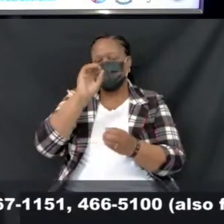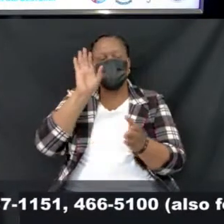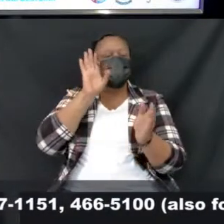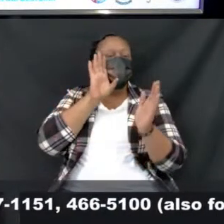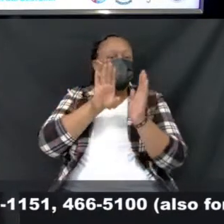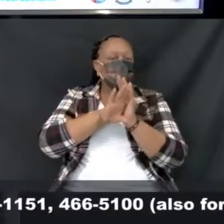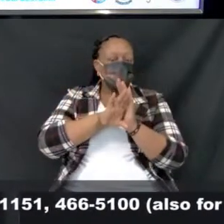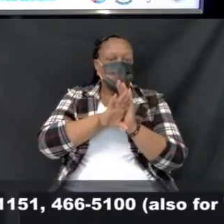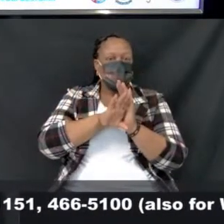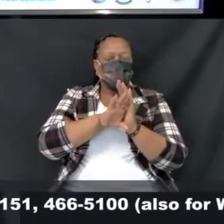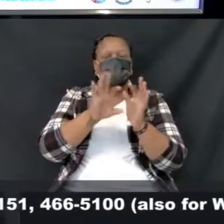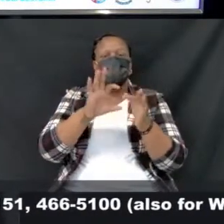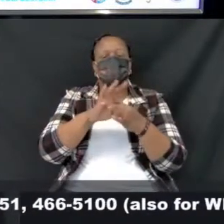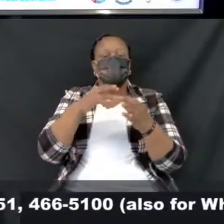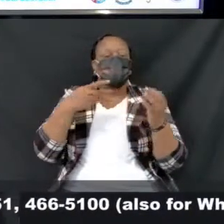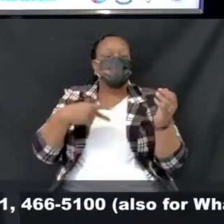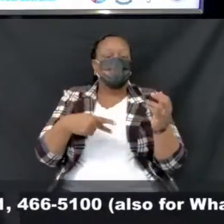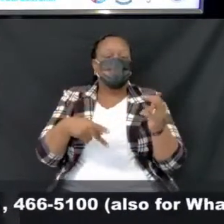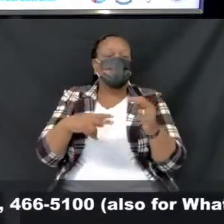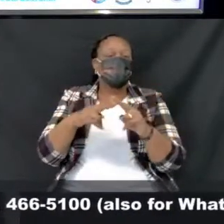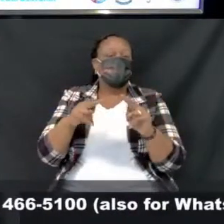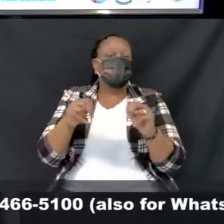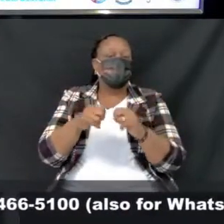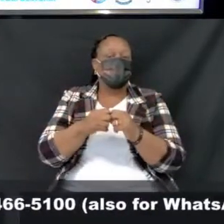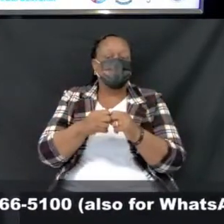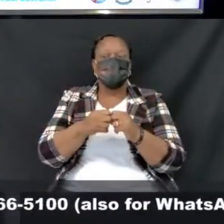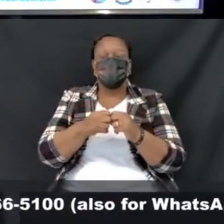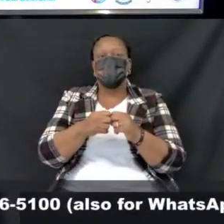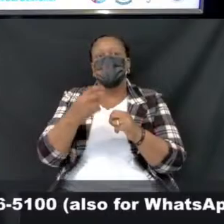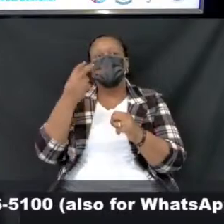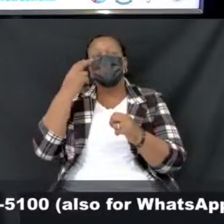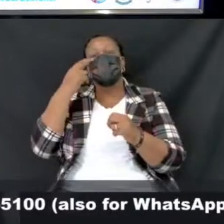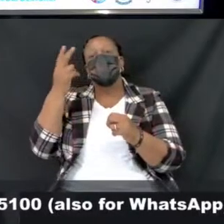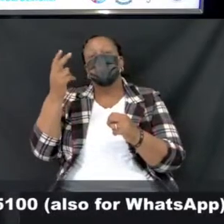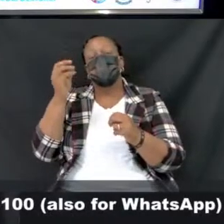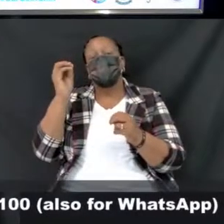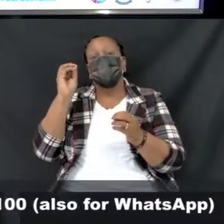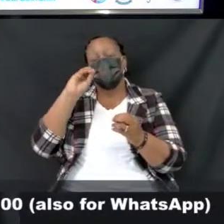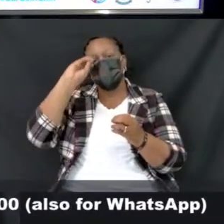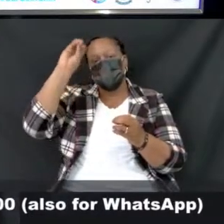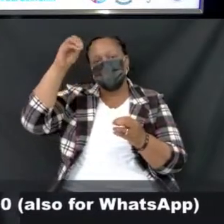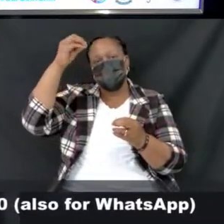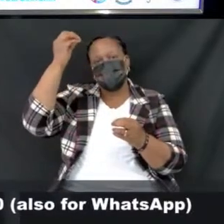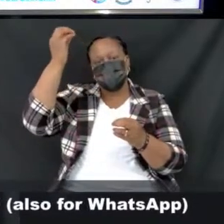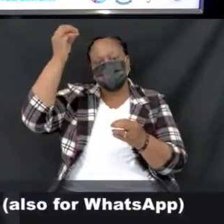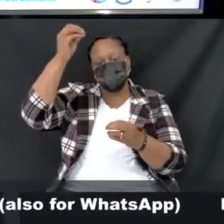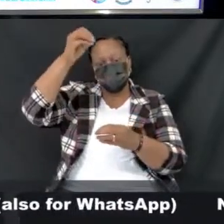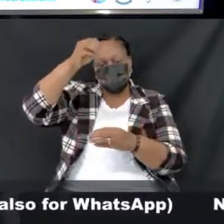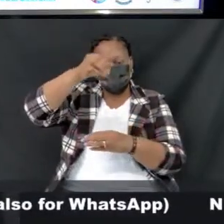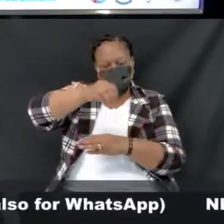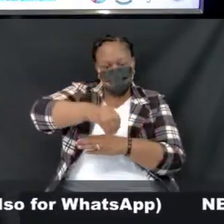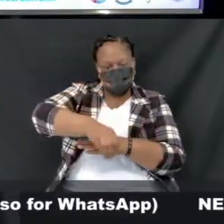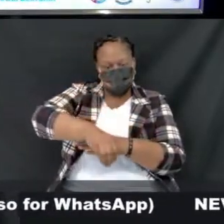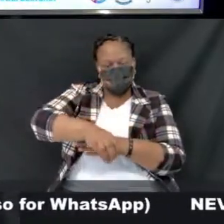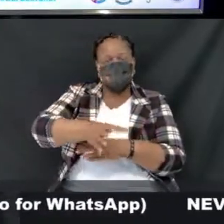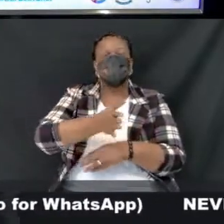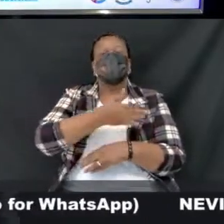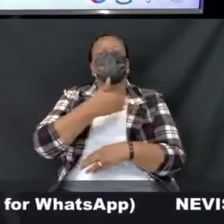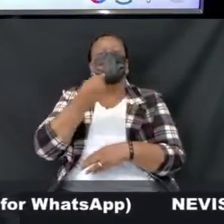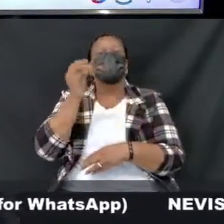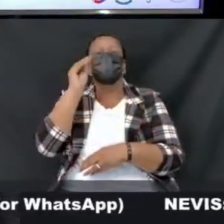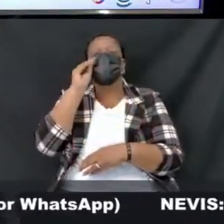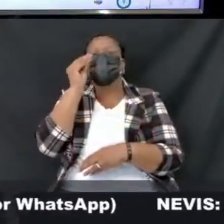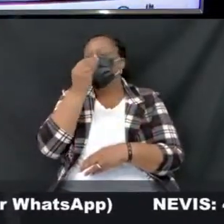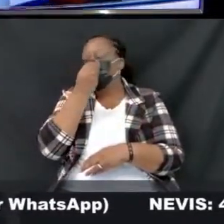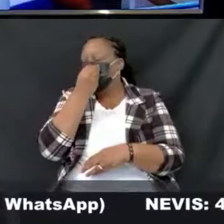should be looking to some lovely times ahead. Correct, Dr. Lars? Wonderful. I just assumed, yeah? Right,